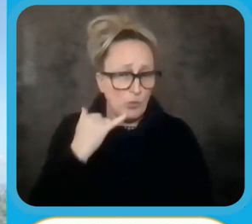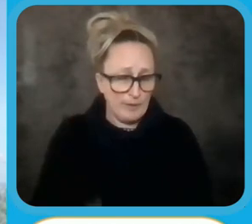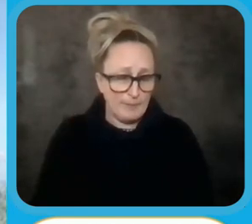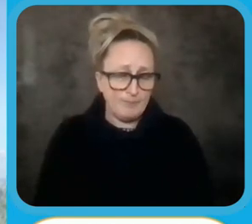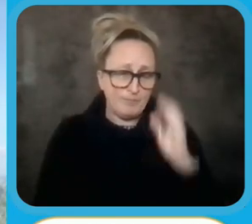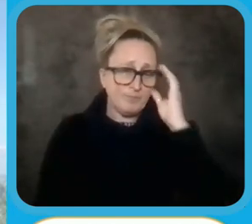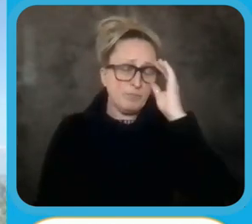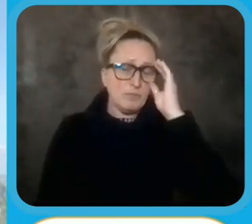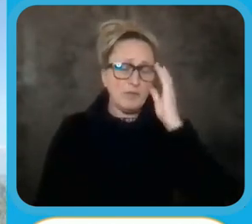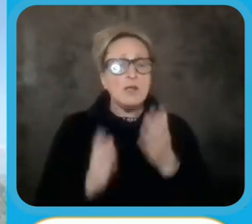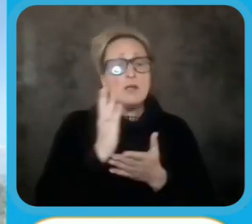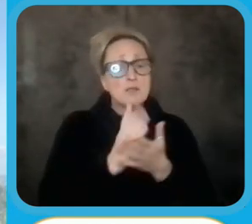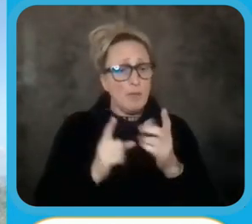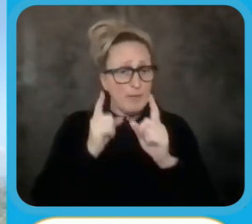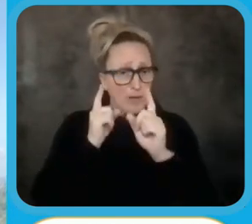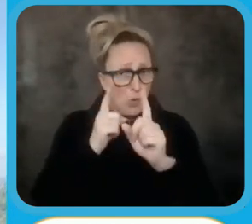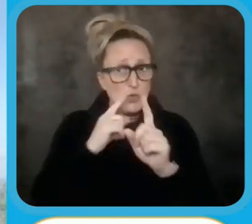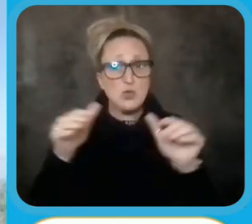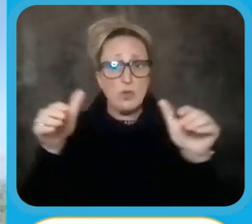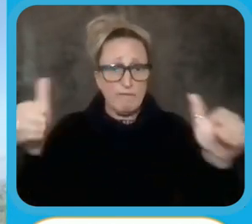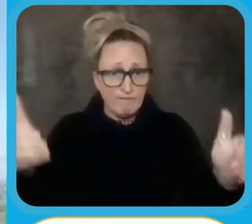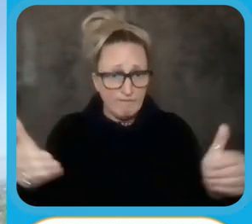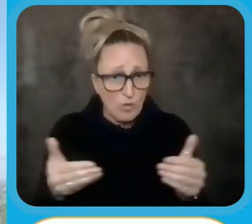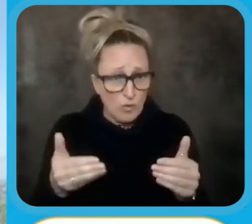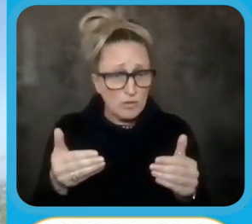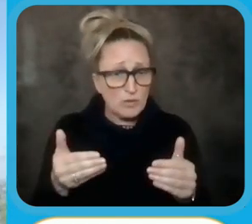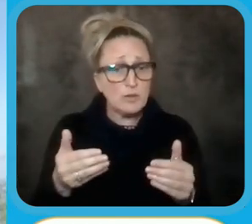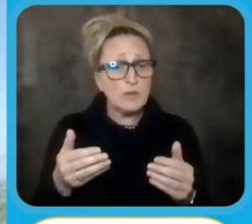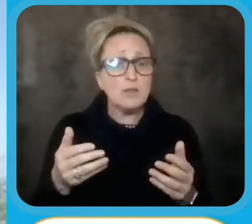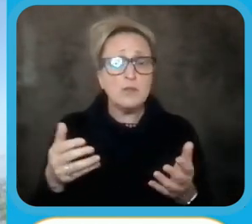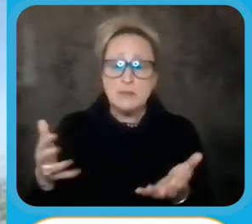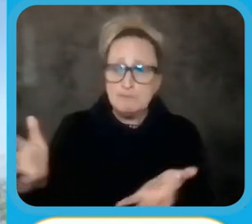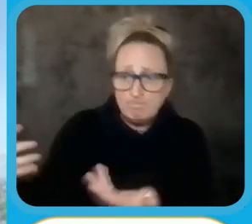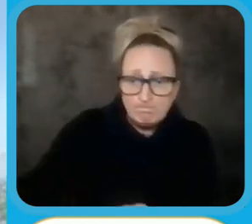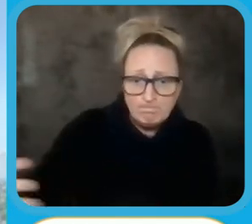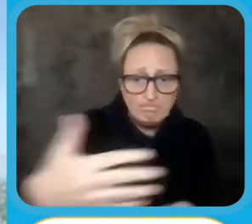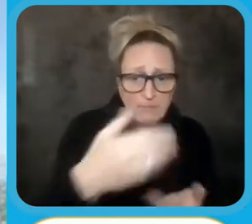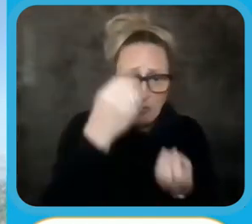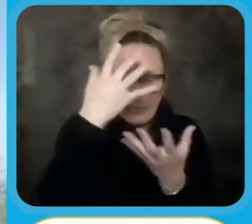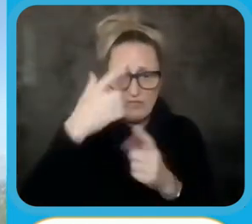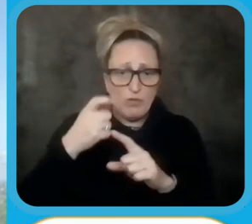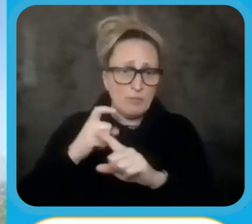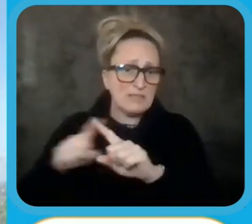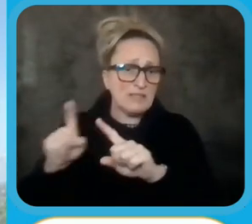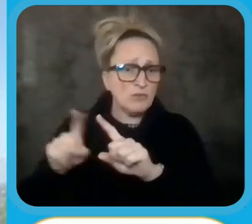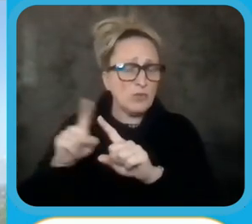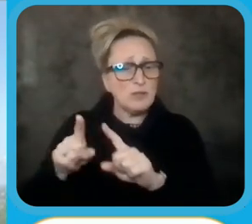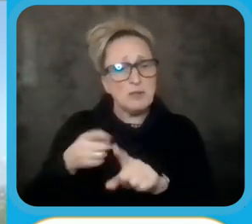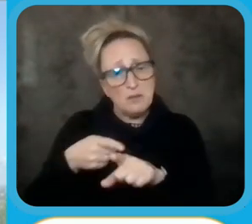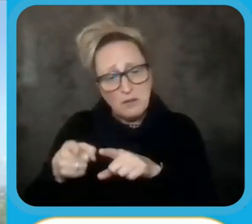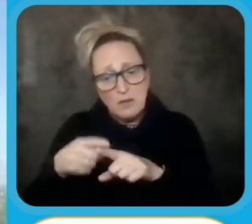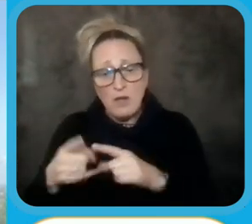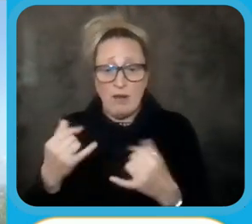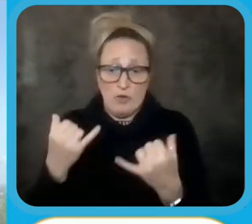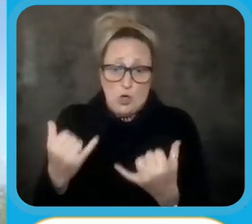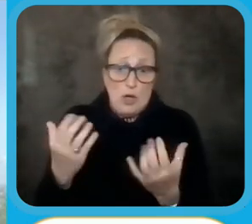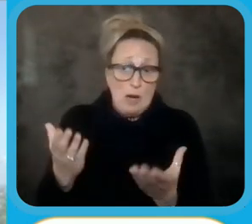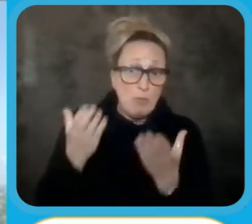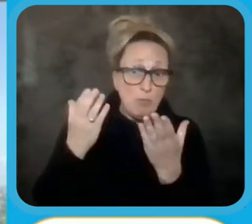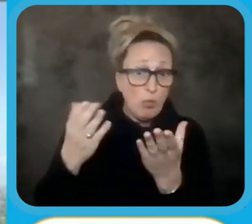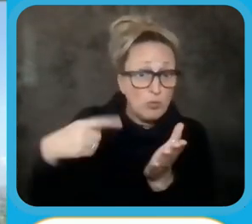Some of my goals would be to invite and input and gather information from subject matter experts on current and proposed affordable